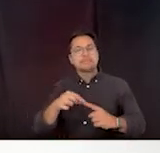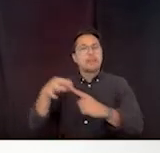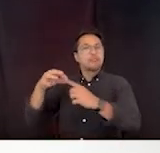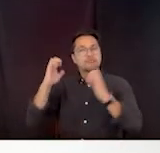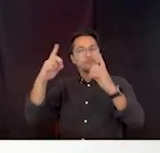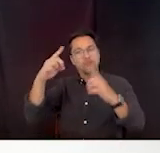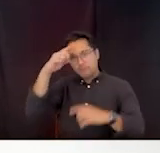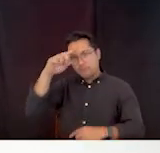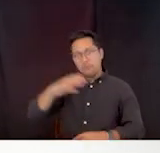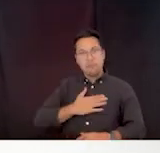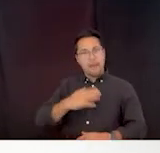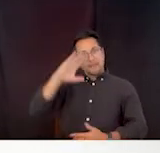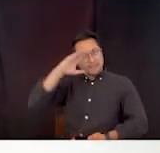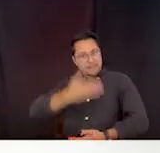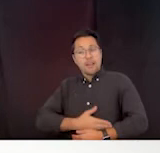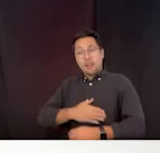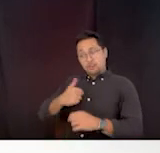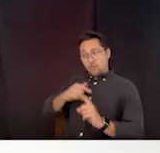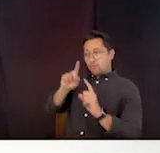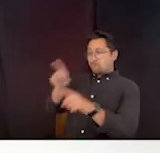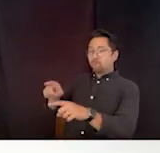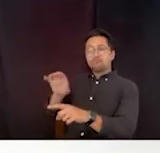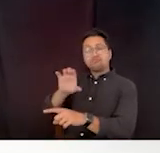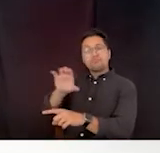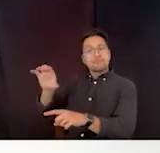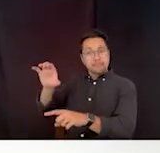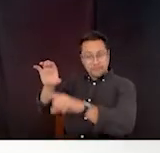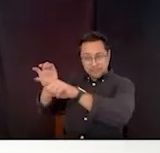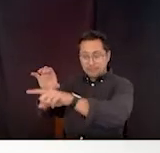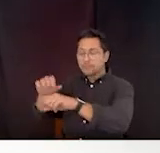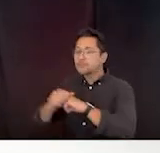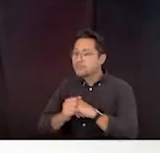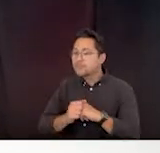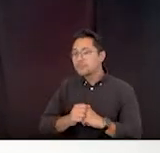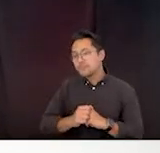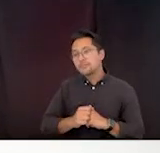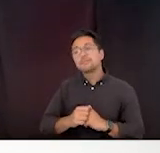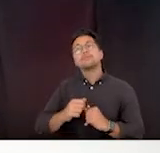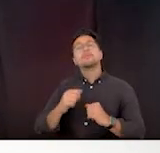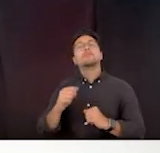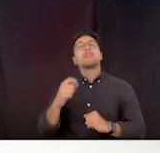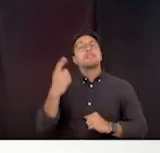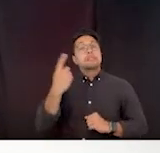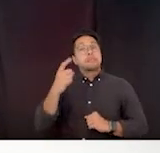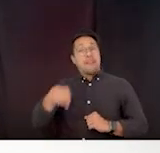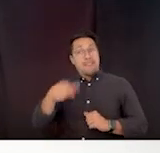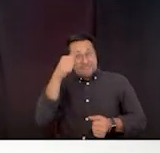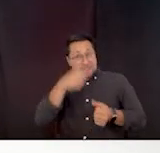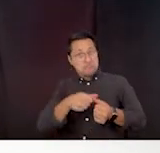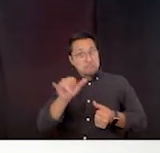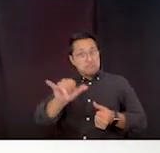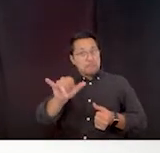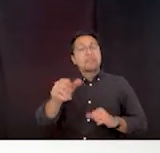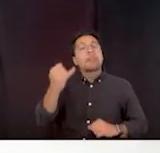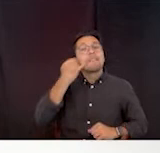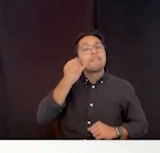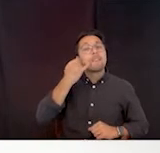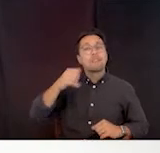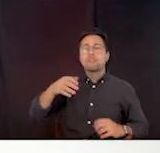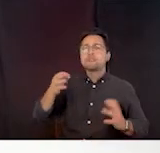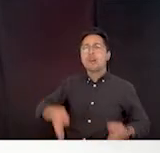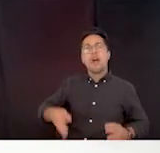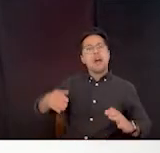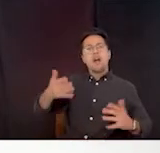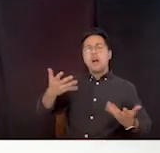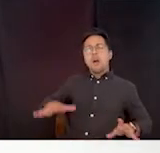son, and Collaborative Corner was where I went. And and something to be noted is if you choose to not send your